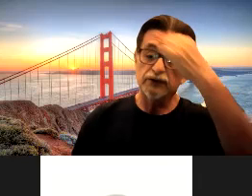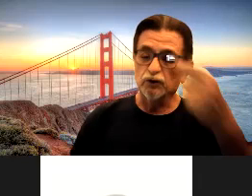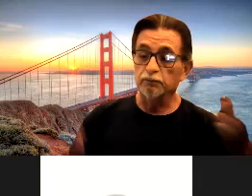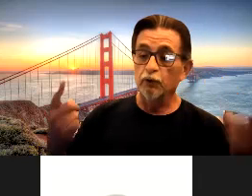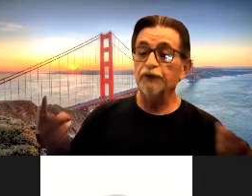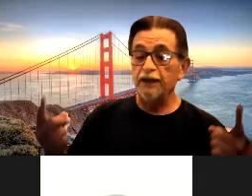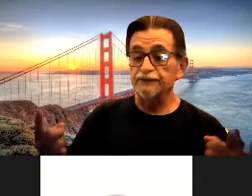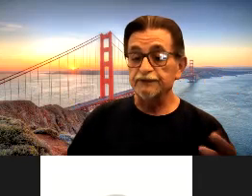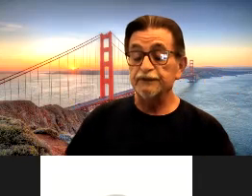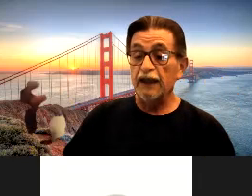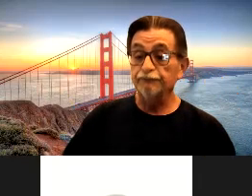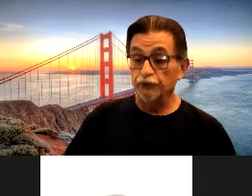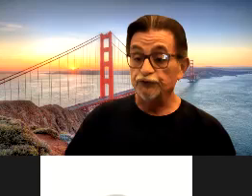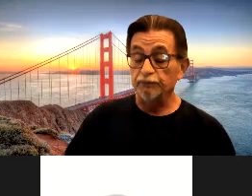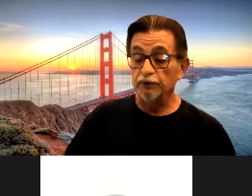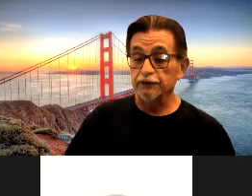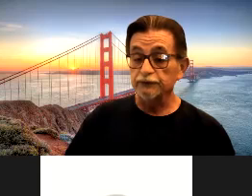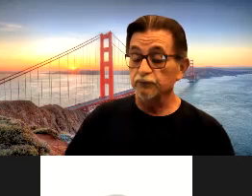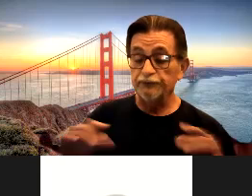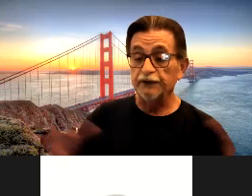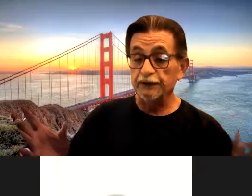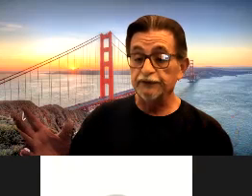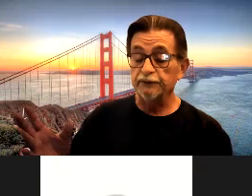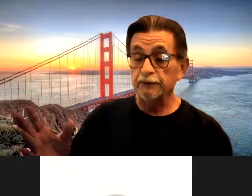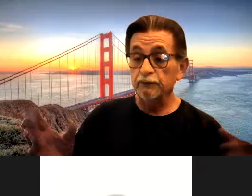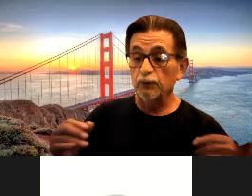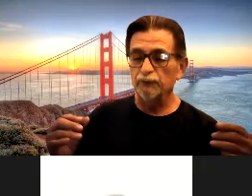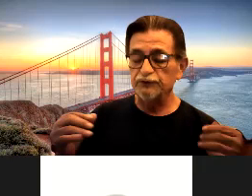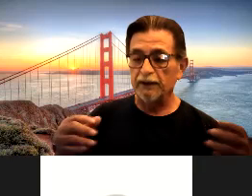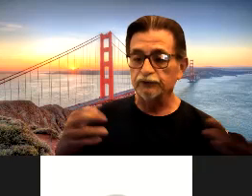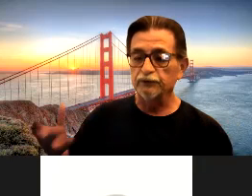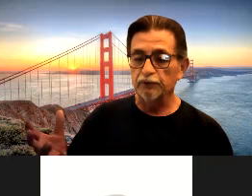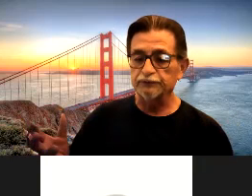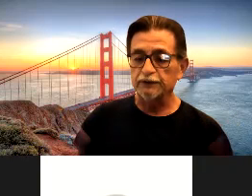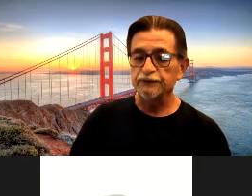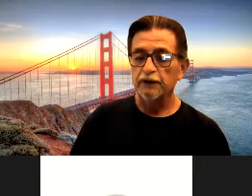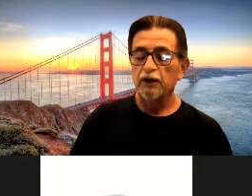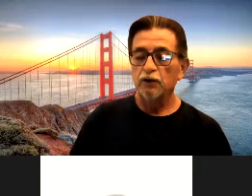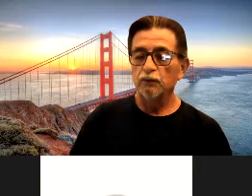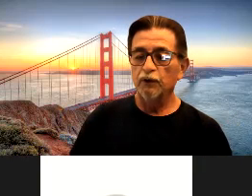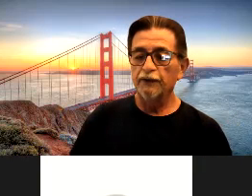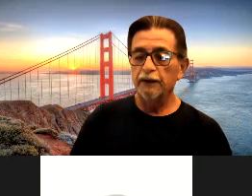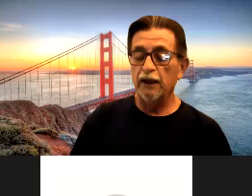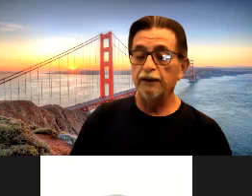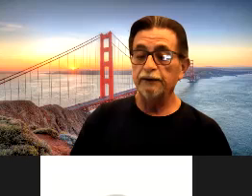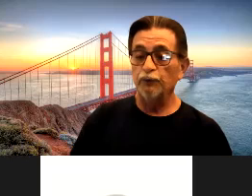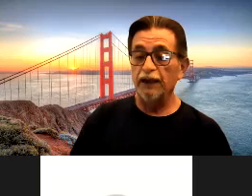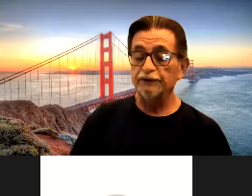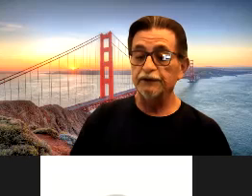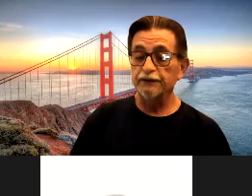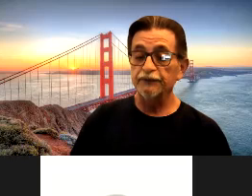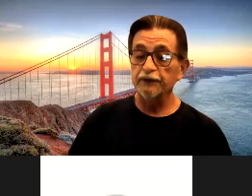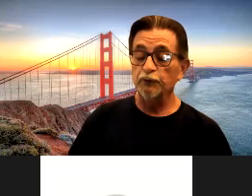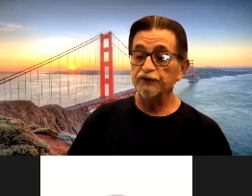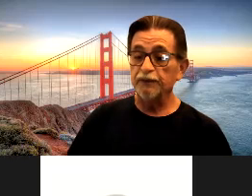ion. So in both cases, they have 13 protons. We've done nothing with respect to the protons. And we